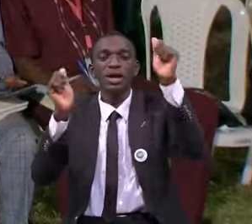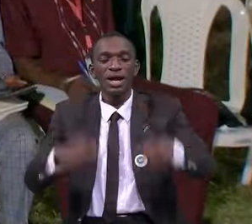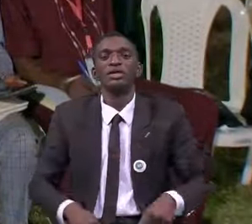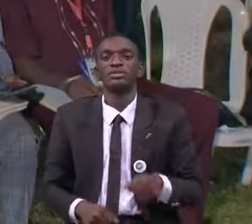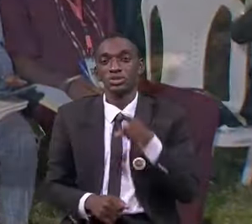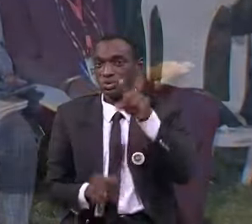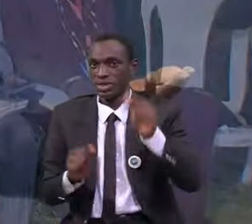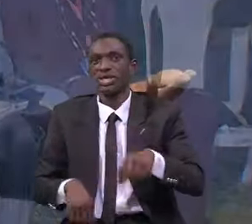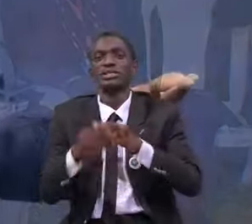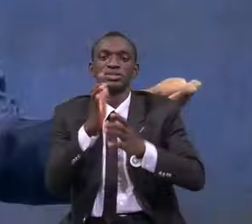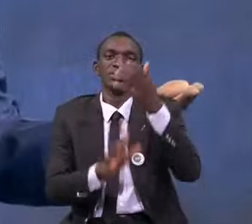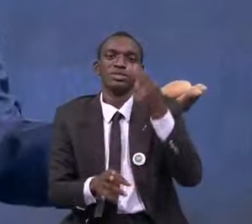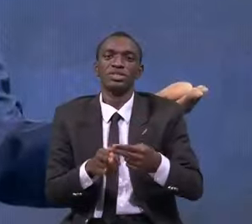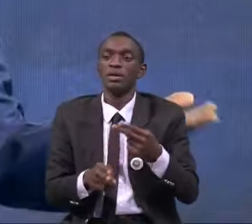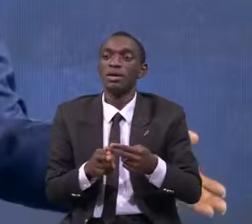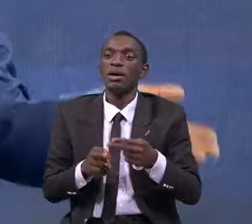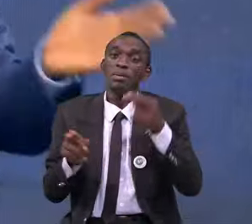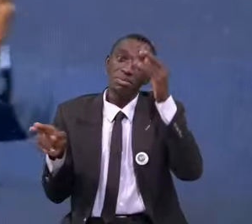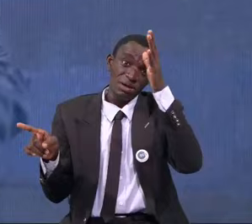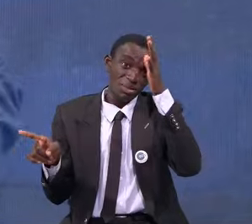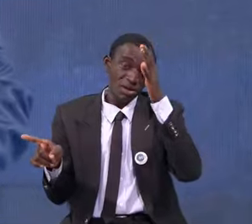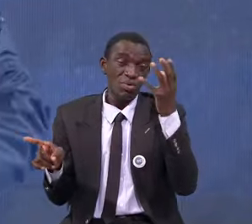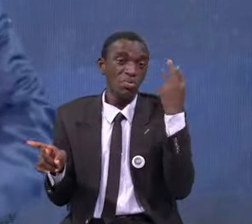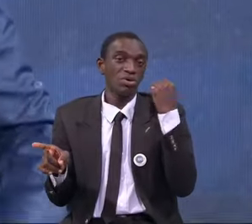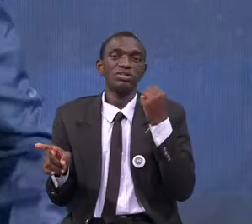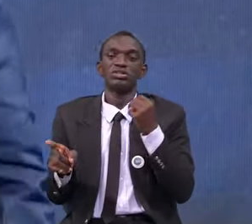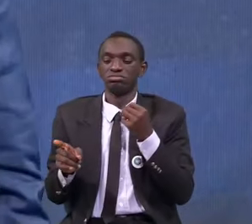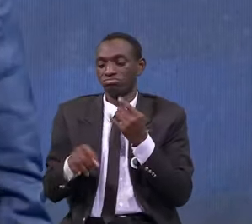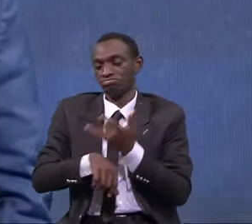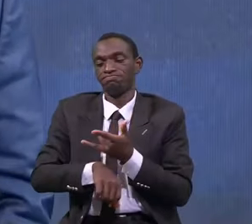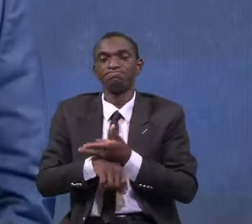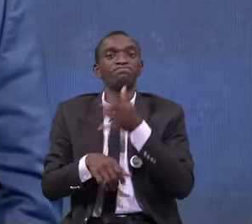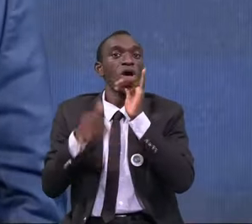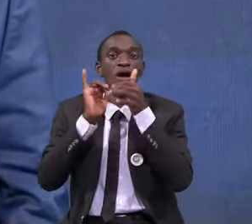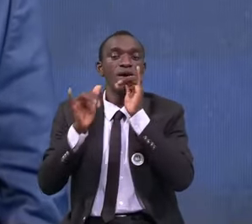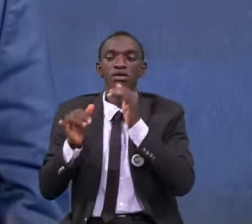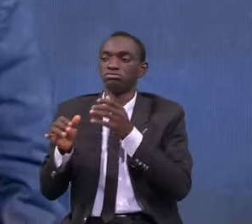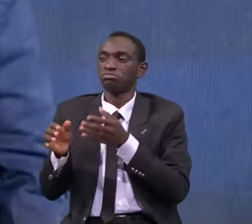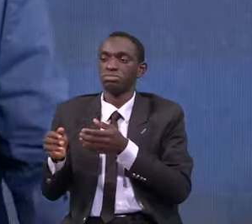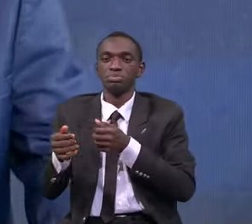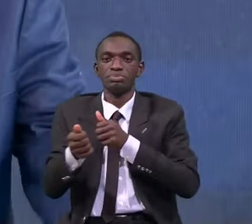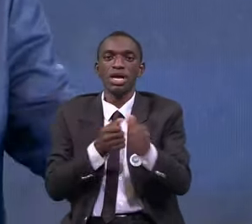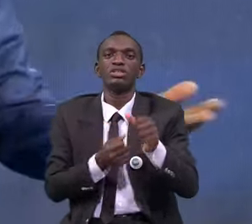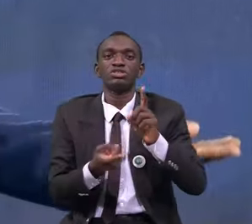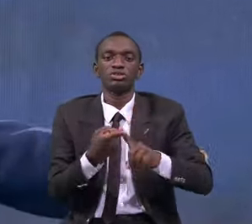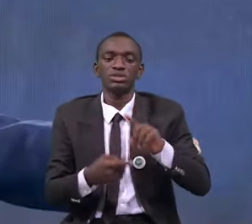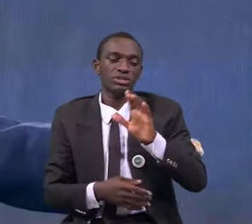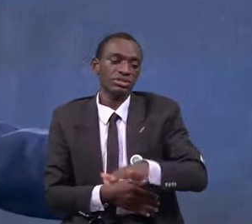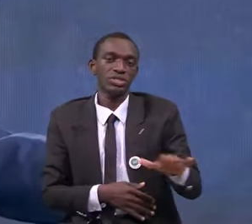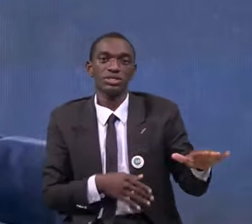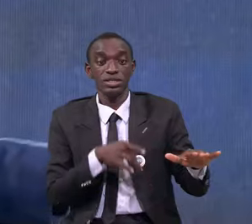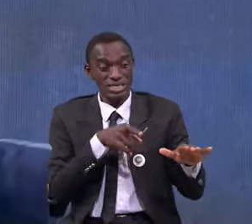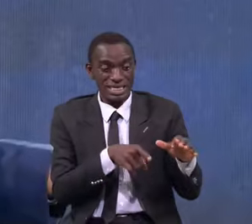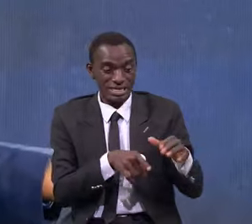Papa was a drunkard. He passed that on to the child. And the child